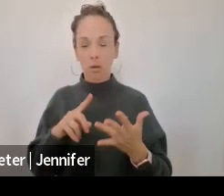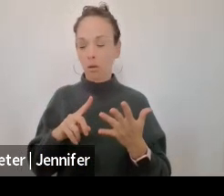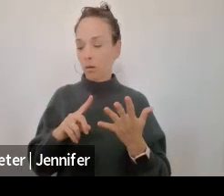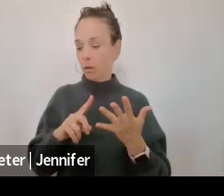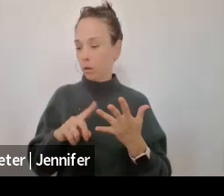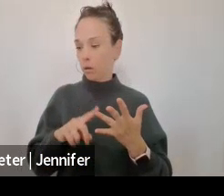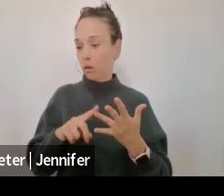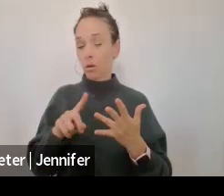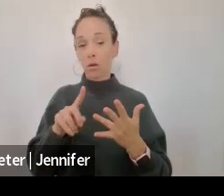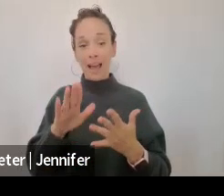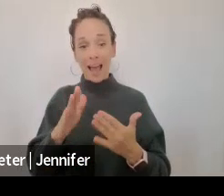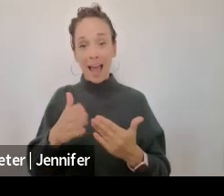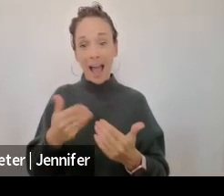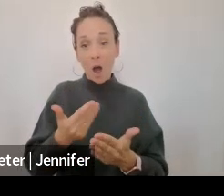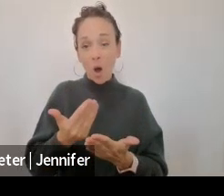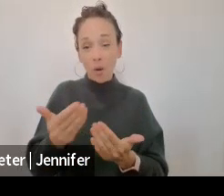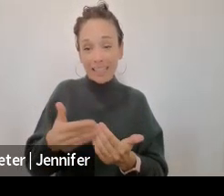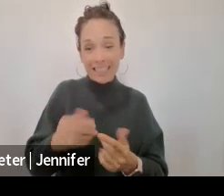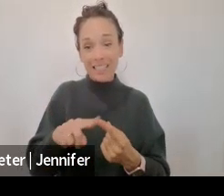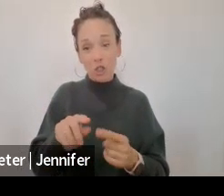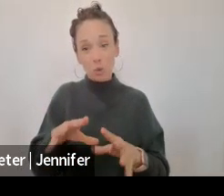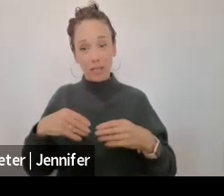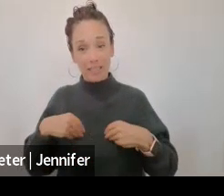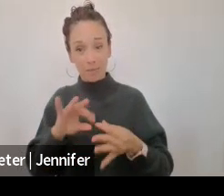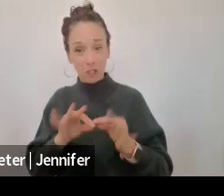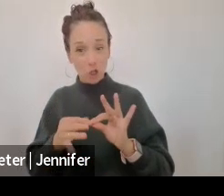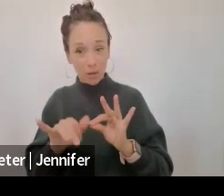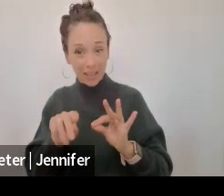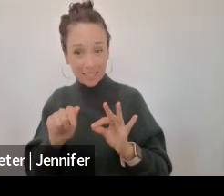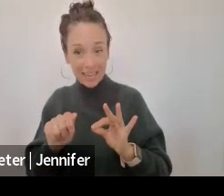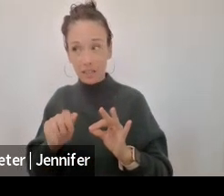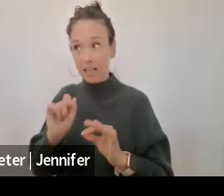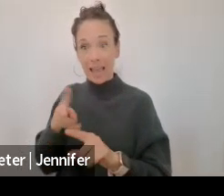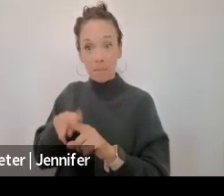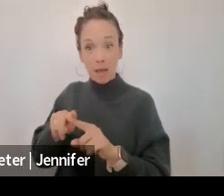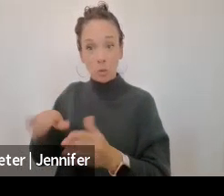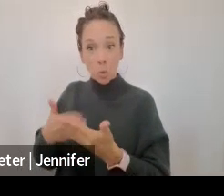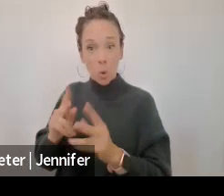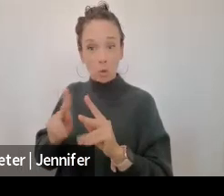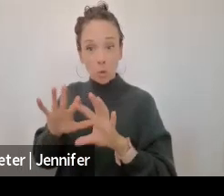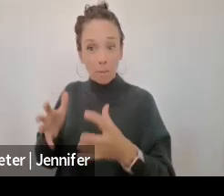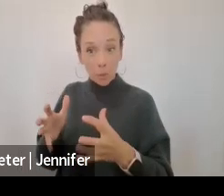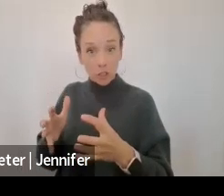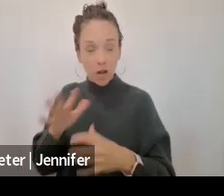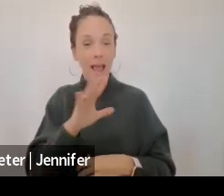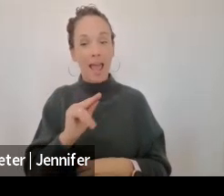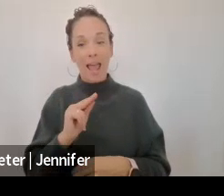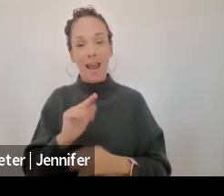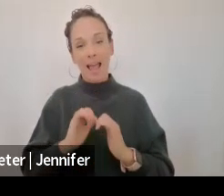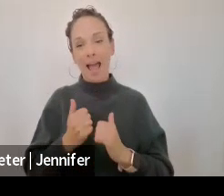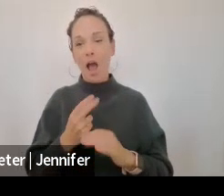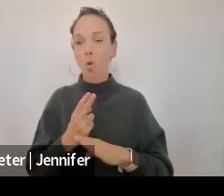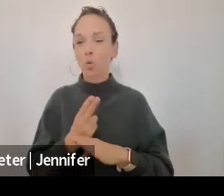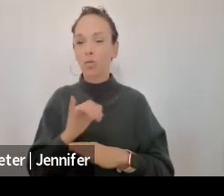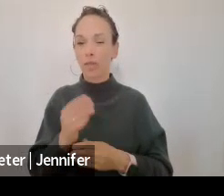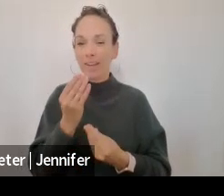screening data, the appropriateness of use for the entire school population, and the utility of the